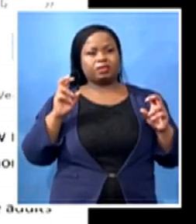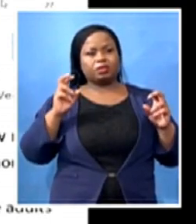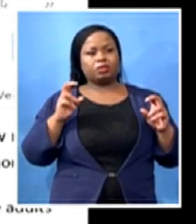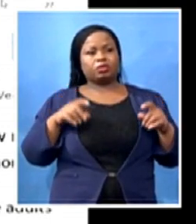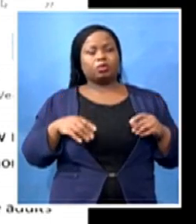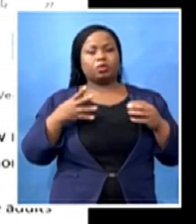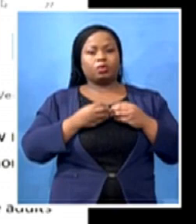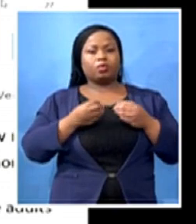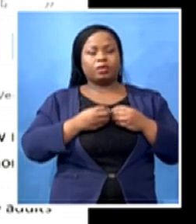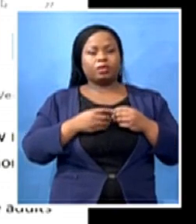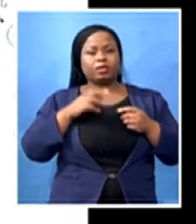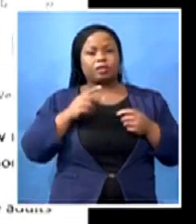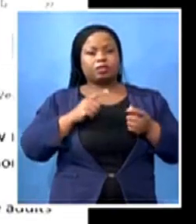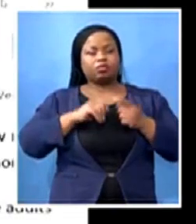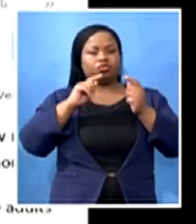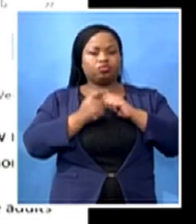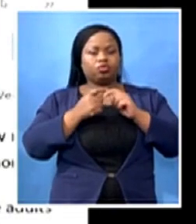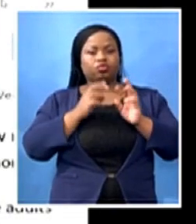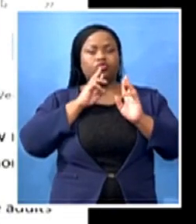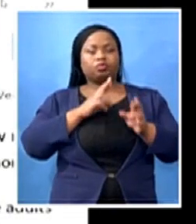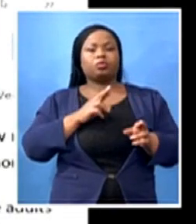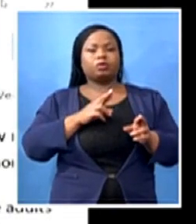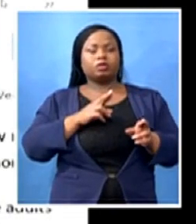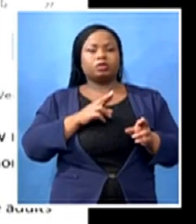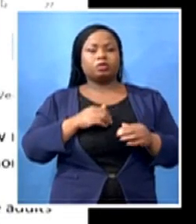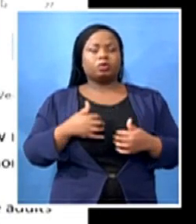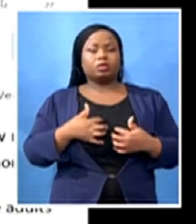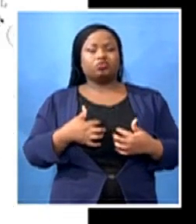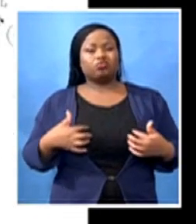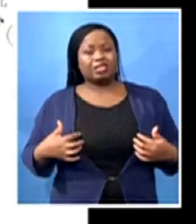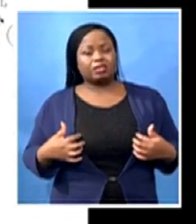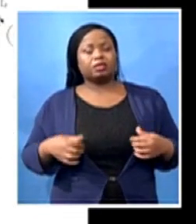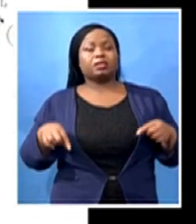levels of stress, fear, depression, loneliness, and anger.